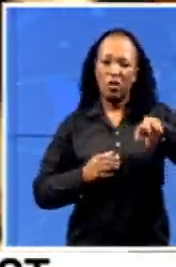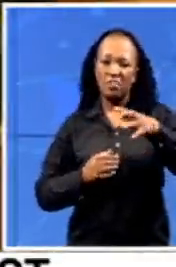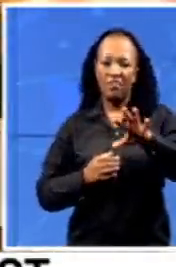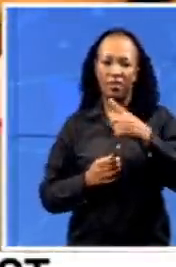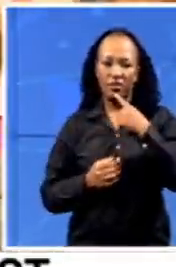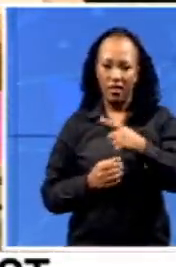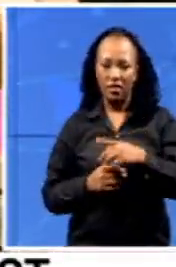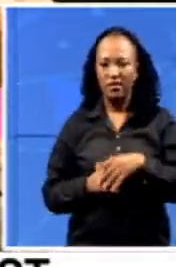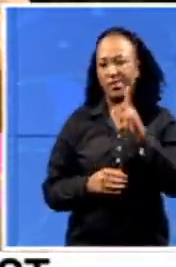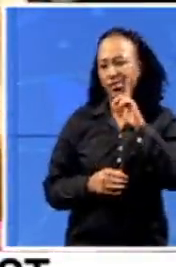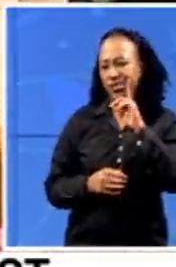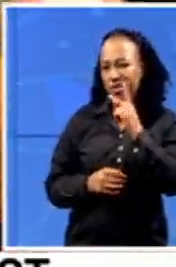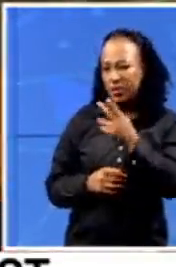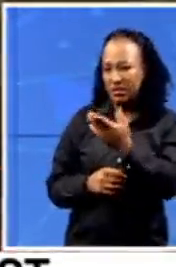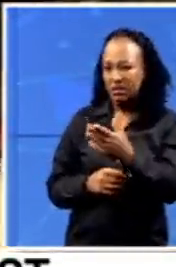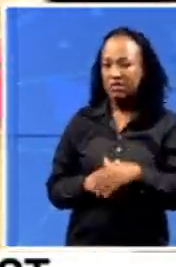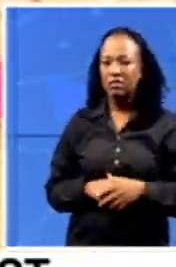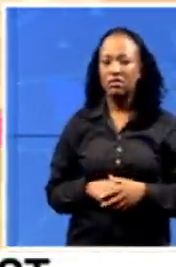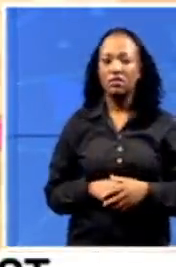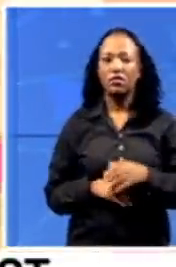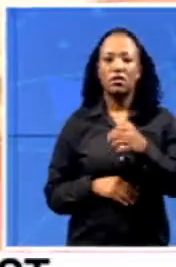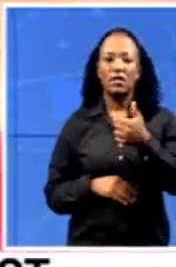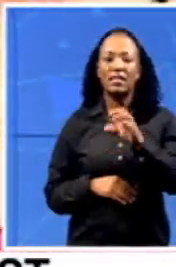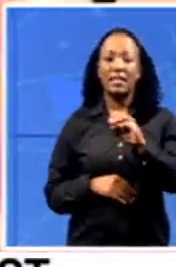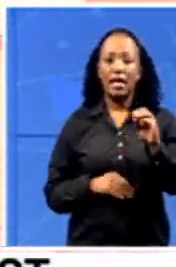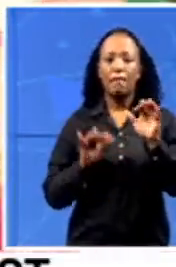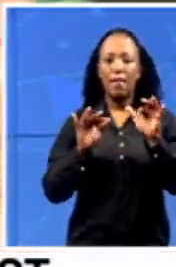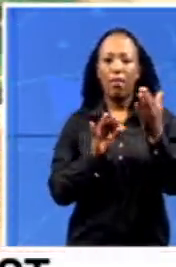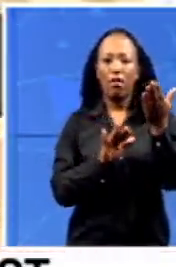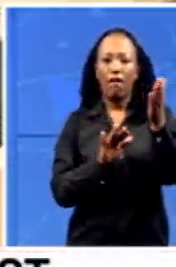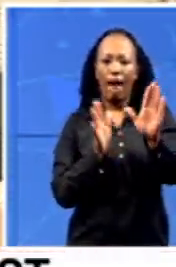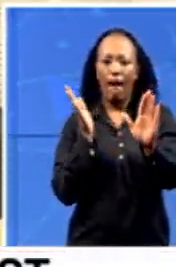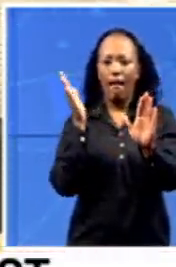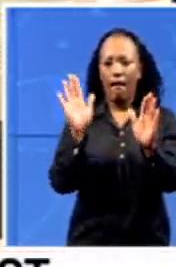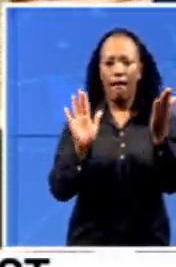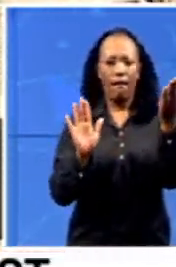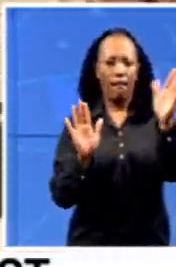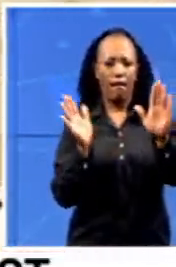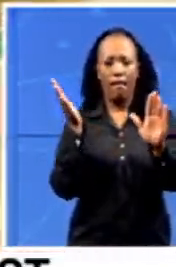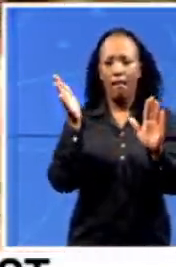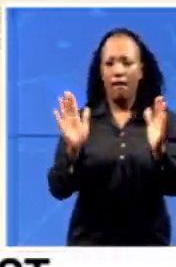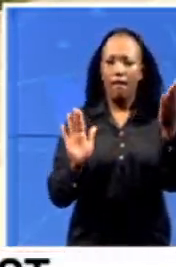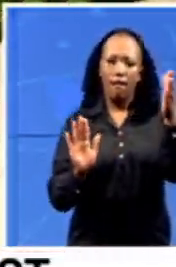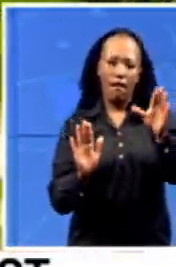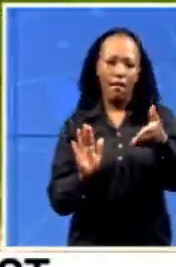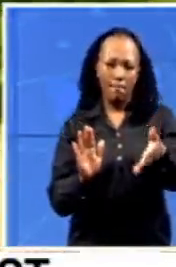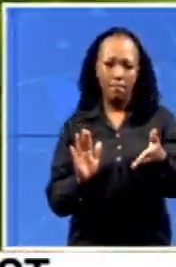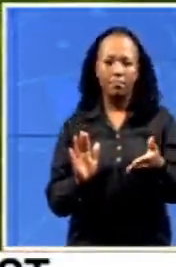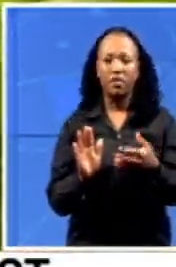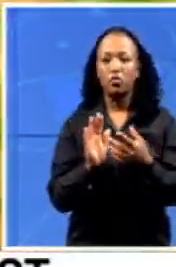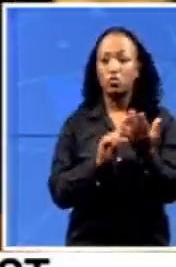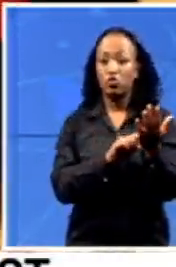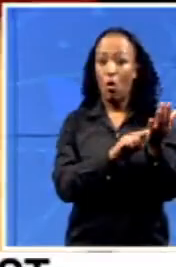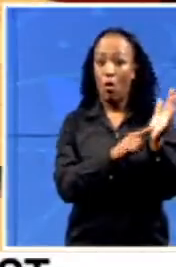grab any here. There's more than 600 exhibitors that are also offering